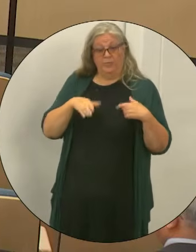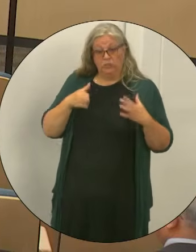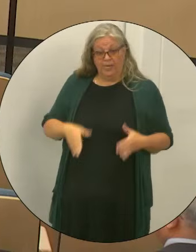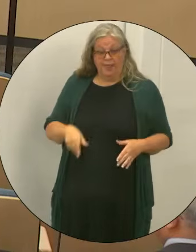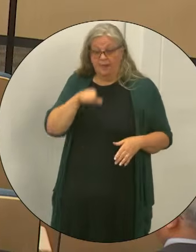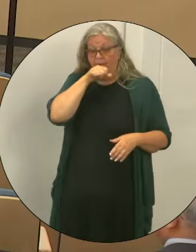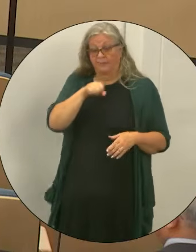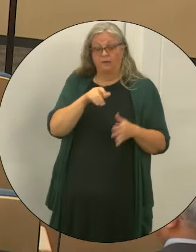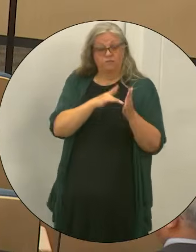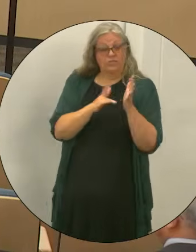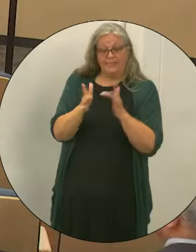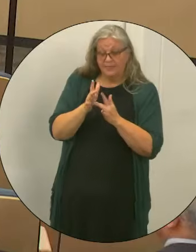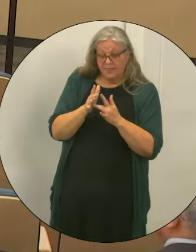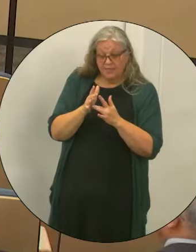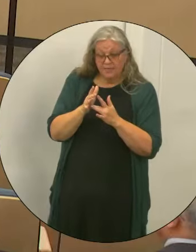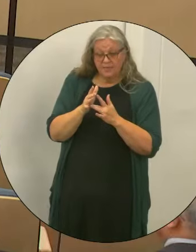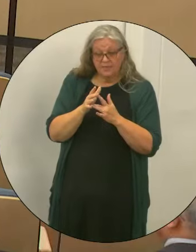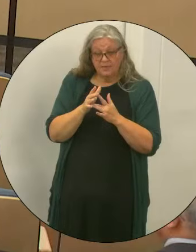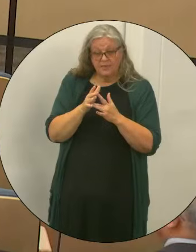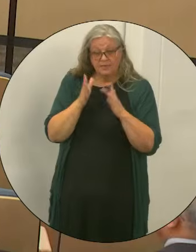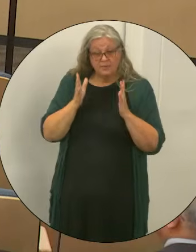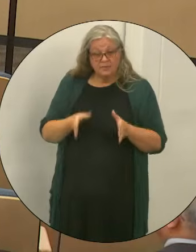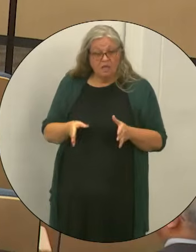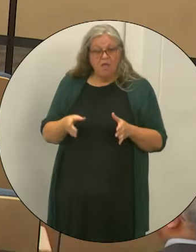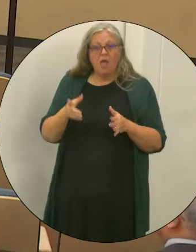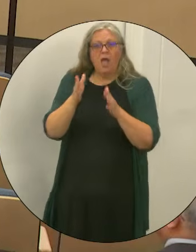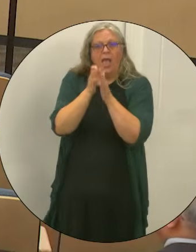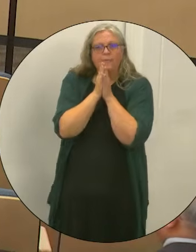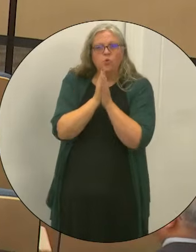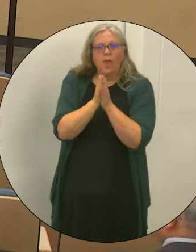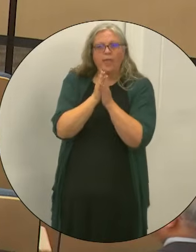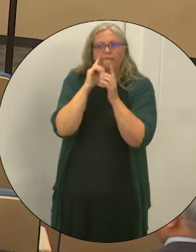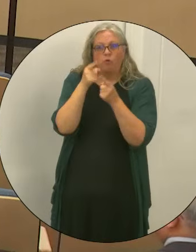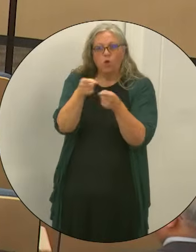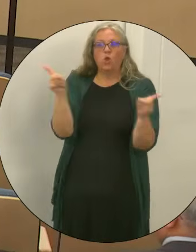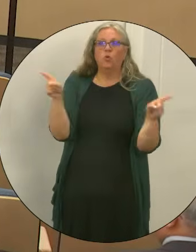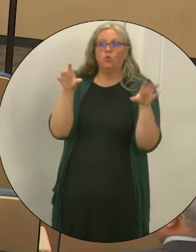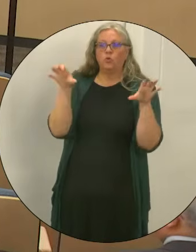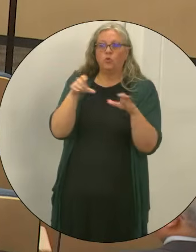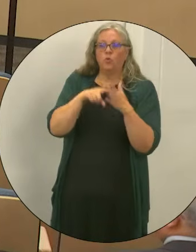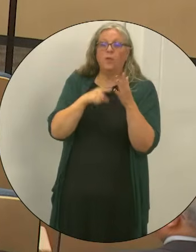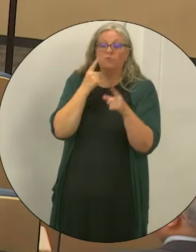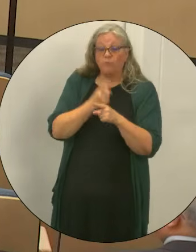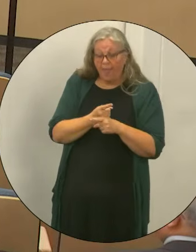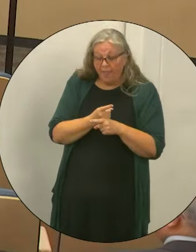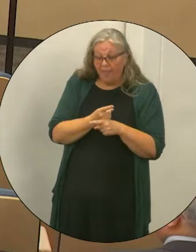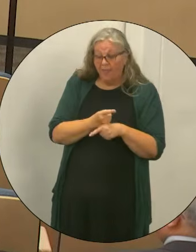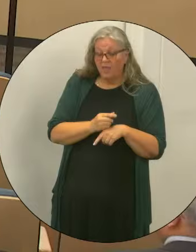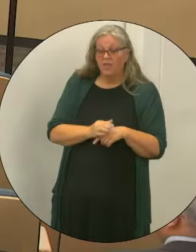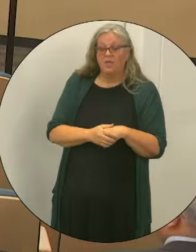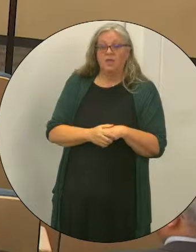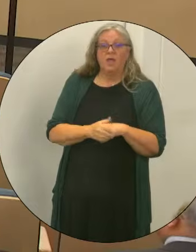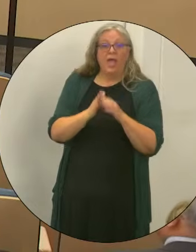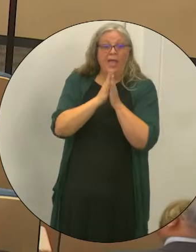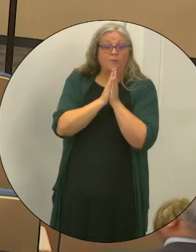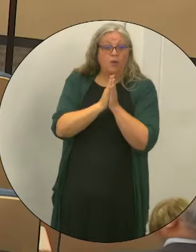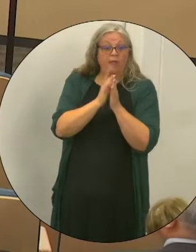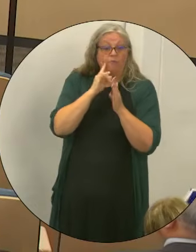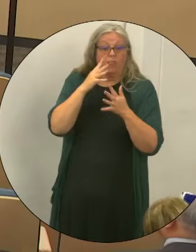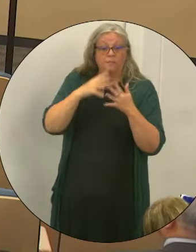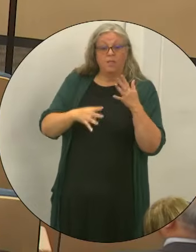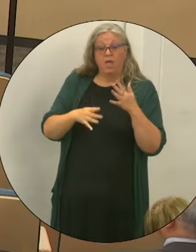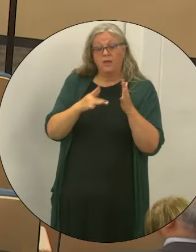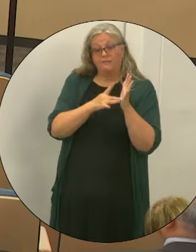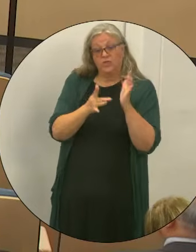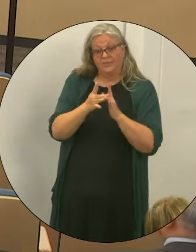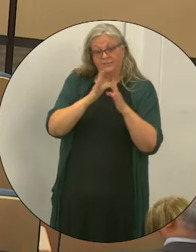I just want you to know that. And I do pray for you guys to have the strength to do what's right. I pray for the blood of Jesus to protect